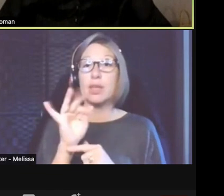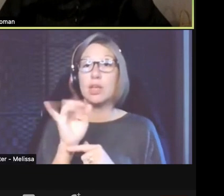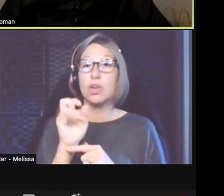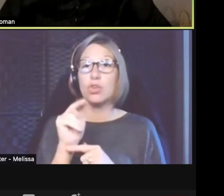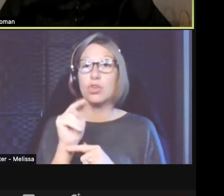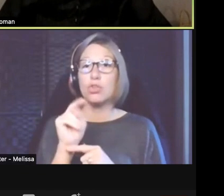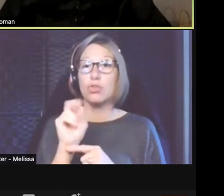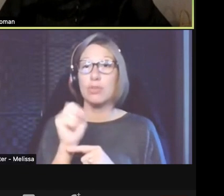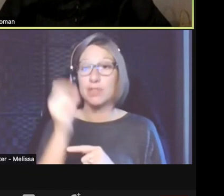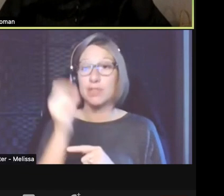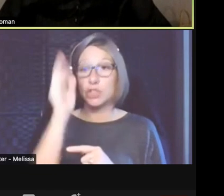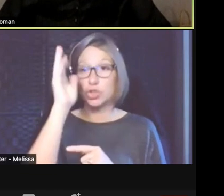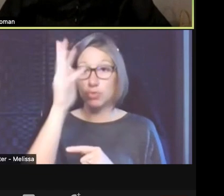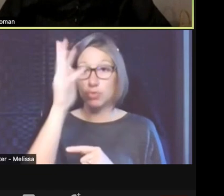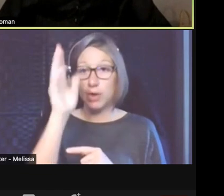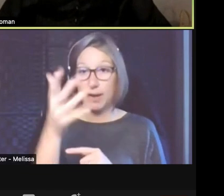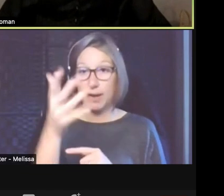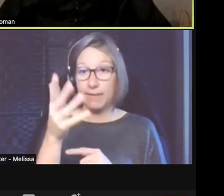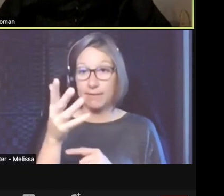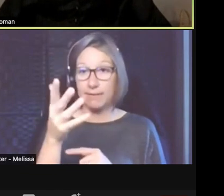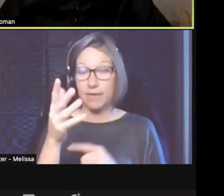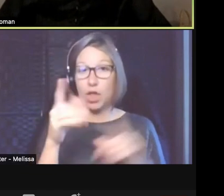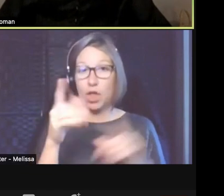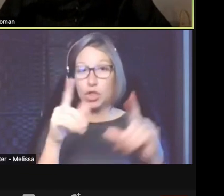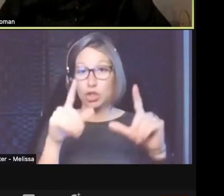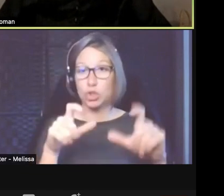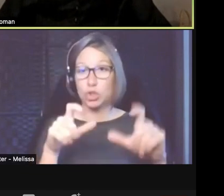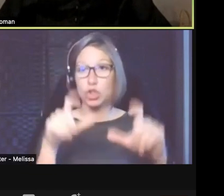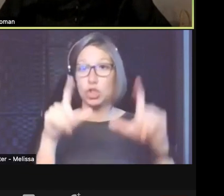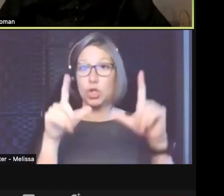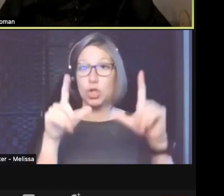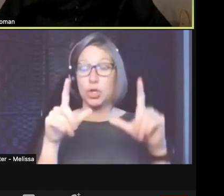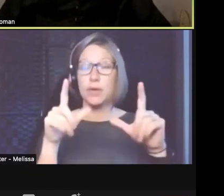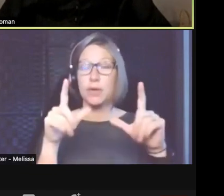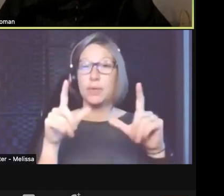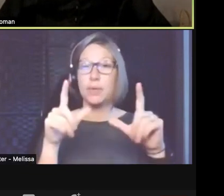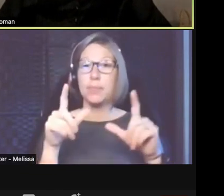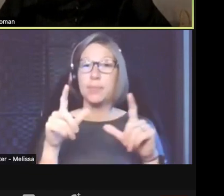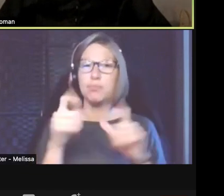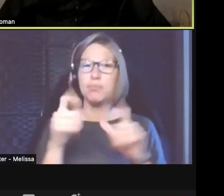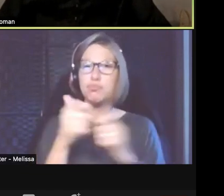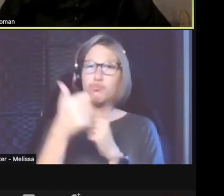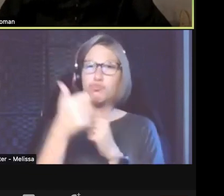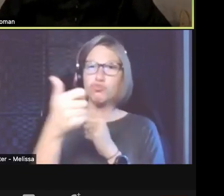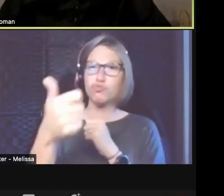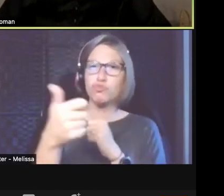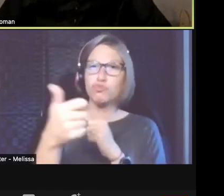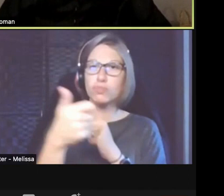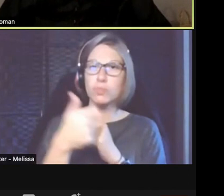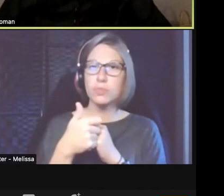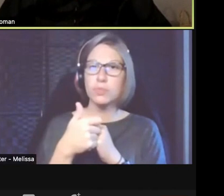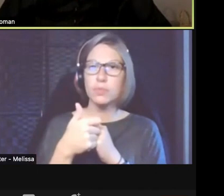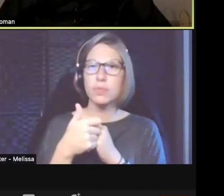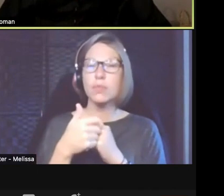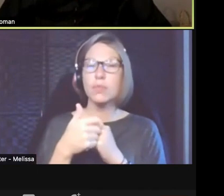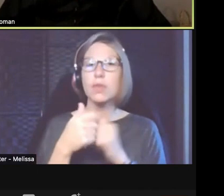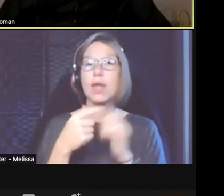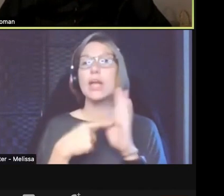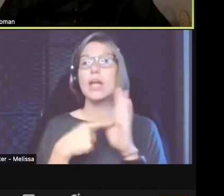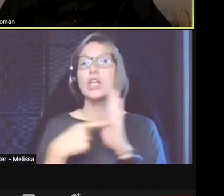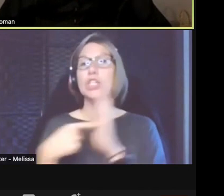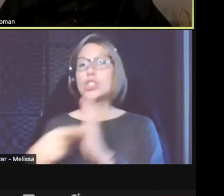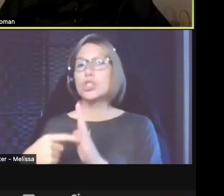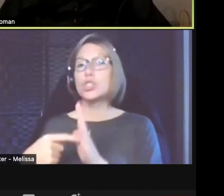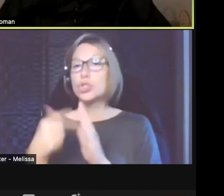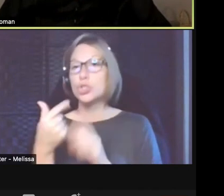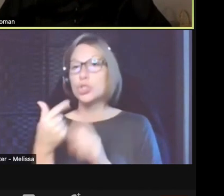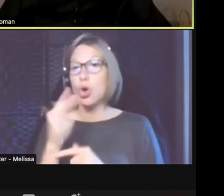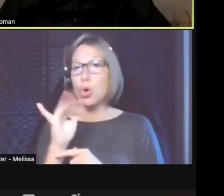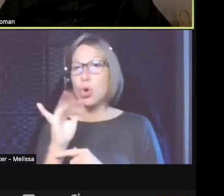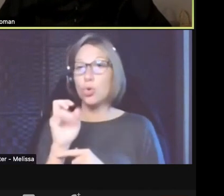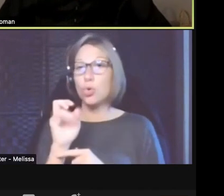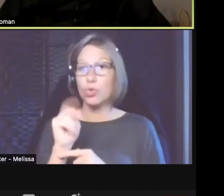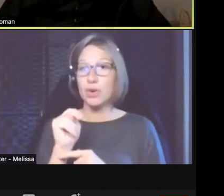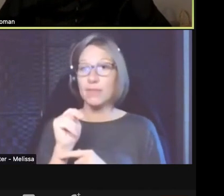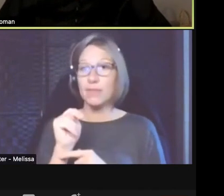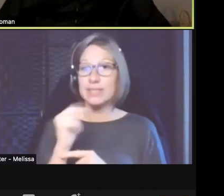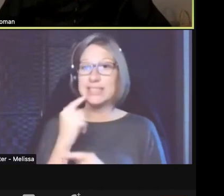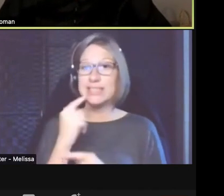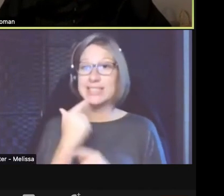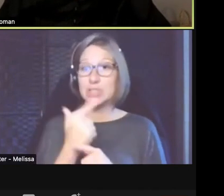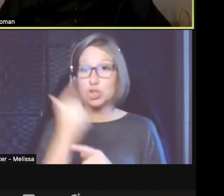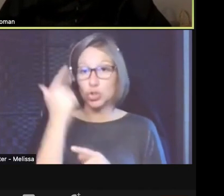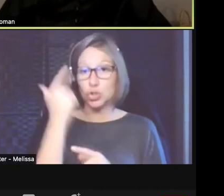fawn sleeping under a tree. And he took a picture from a distance and then took it in and showed it to Griffin's sister and brother. And they